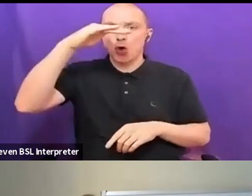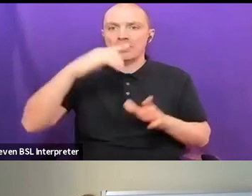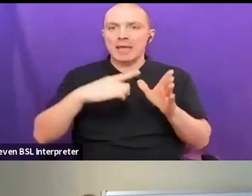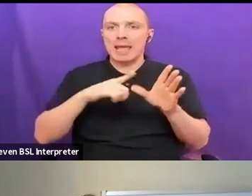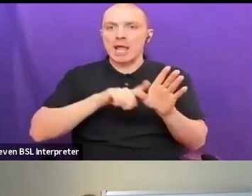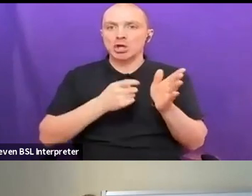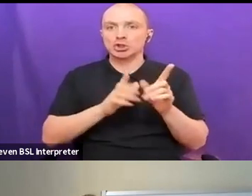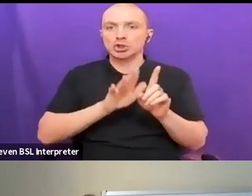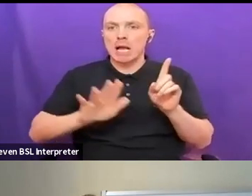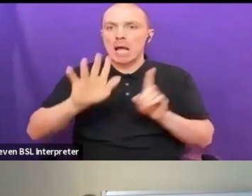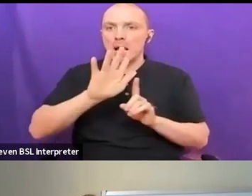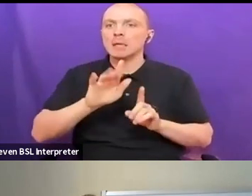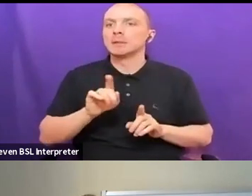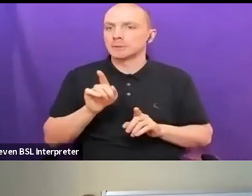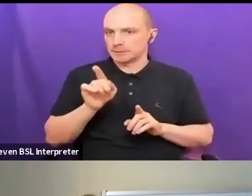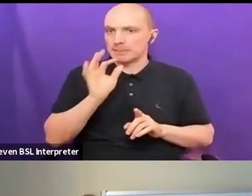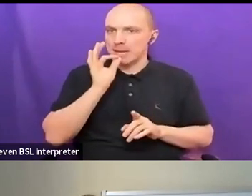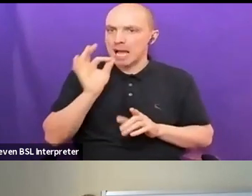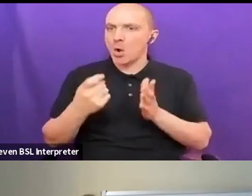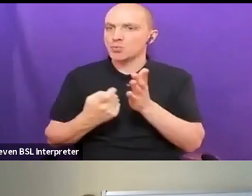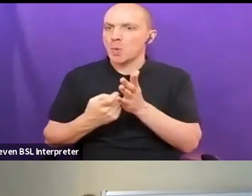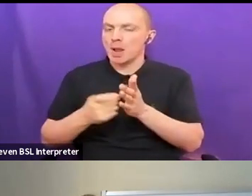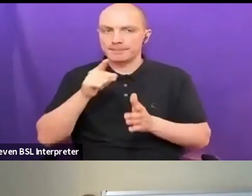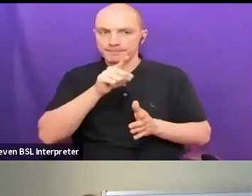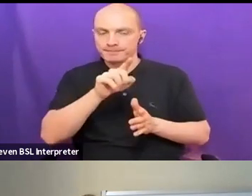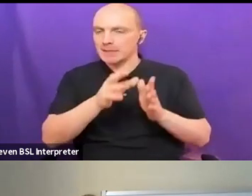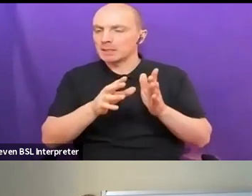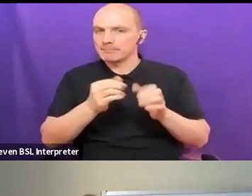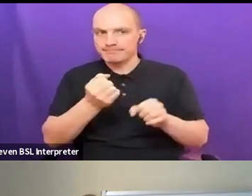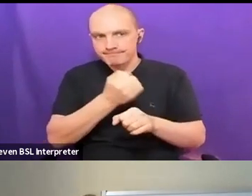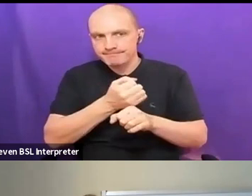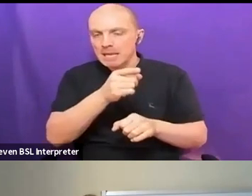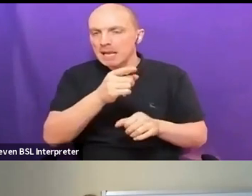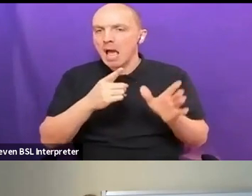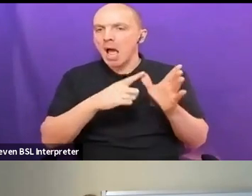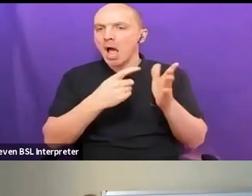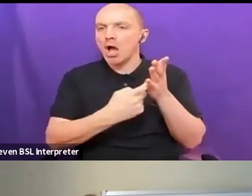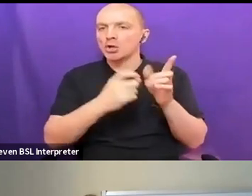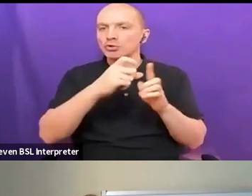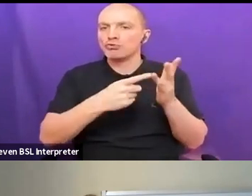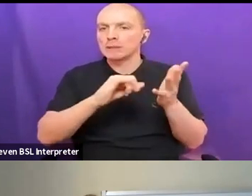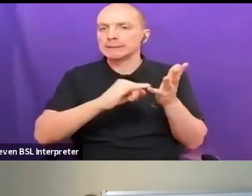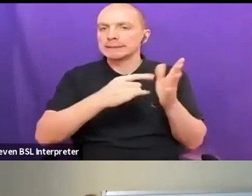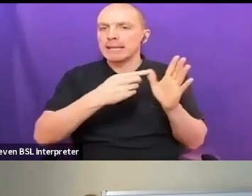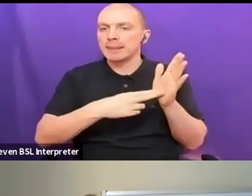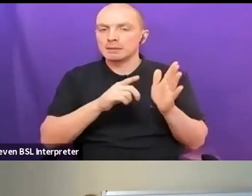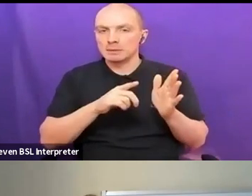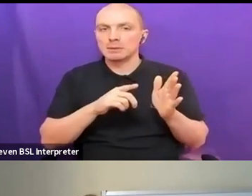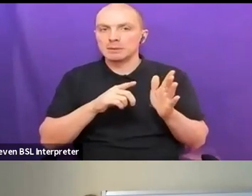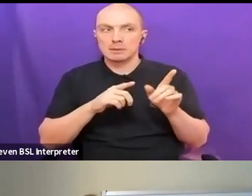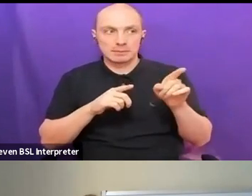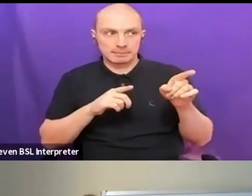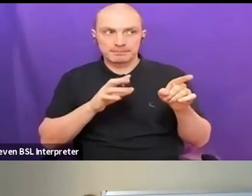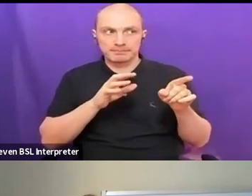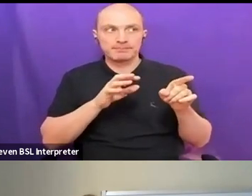ask Rona about the improvements in Ardrossan. Hilary's asking whether investment in one town is depriving